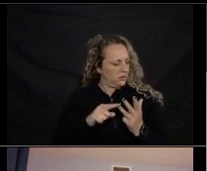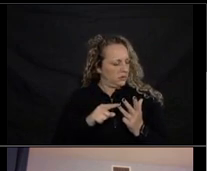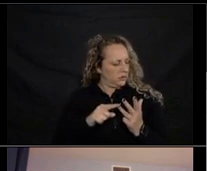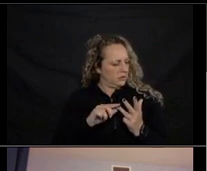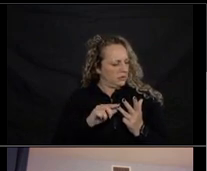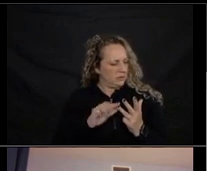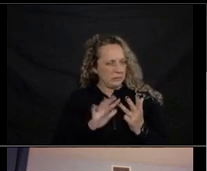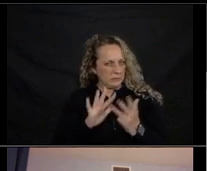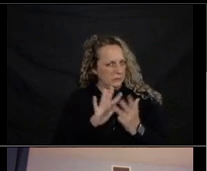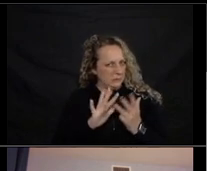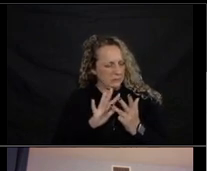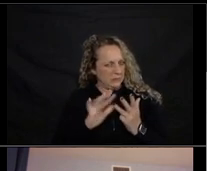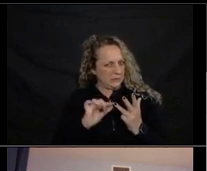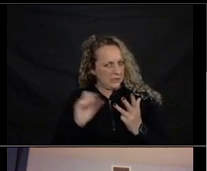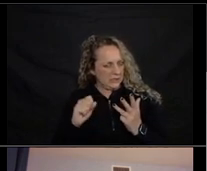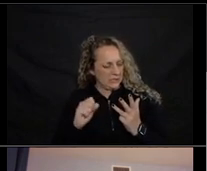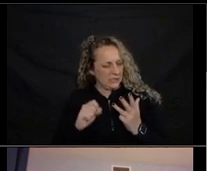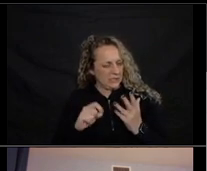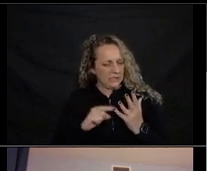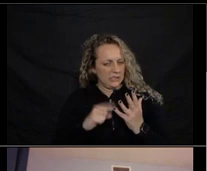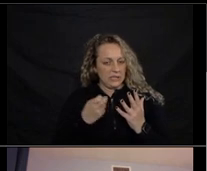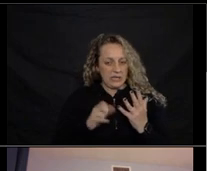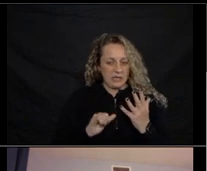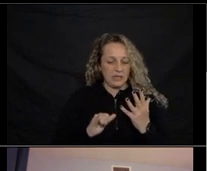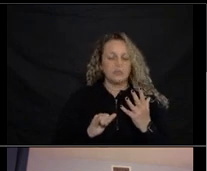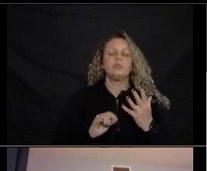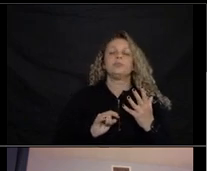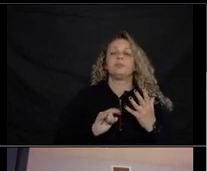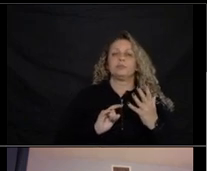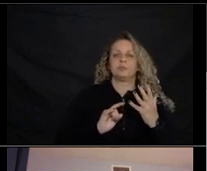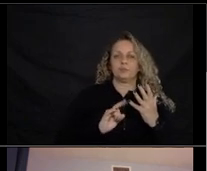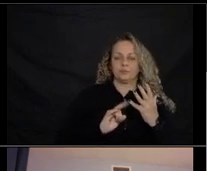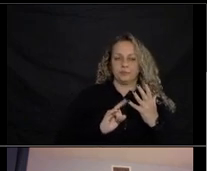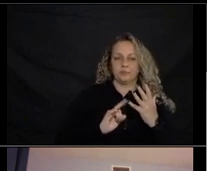Commissioner? Yes. Commissioner Hay?